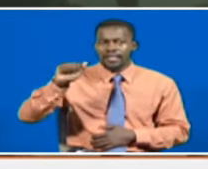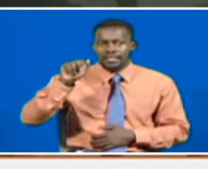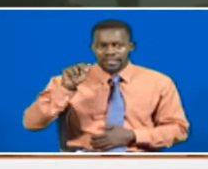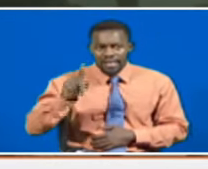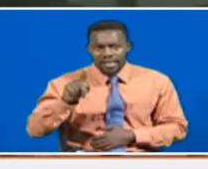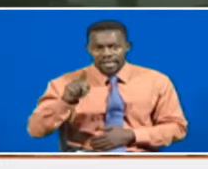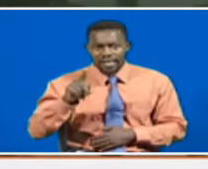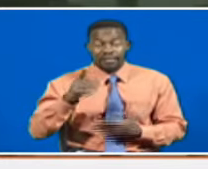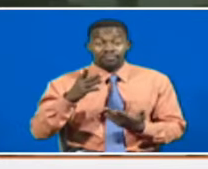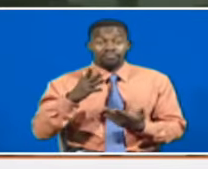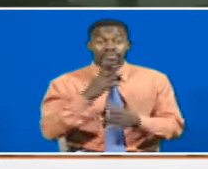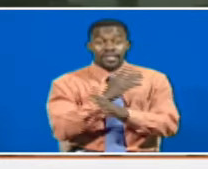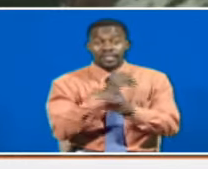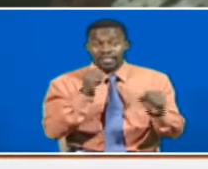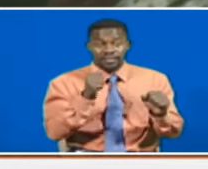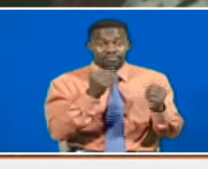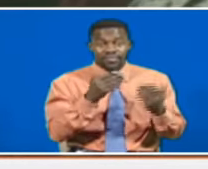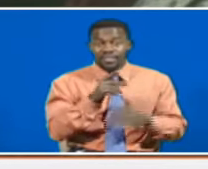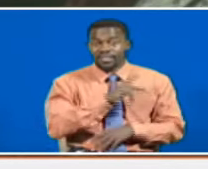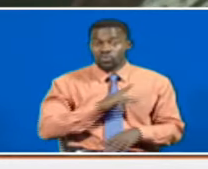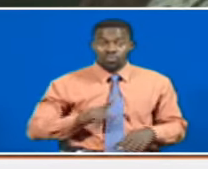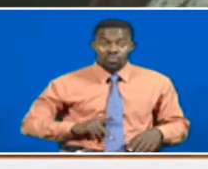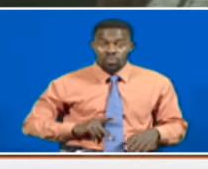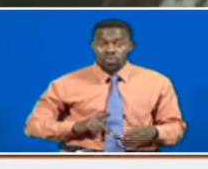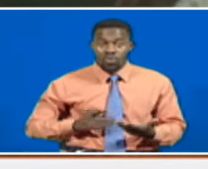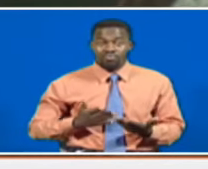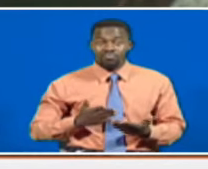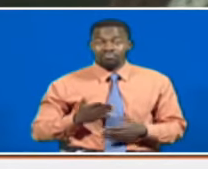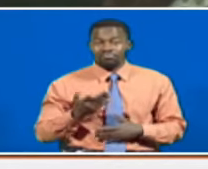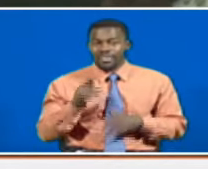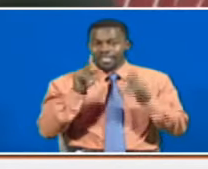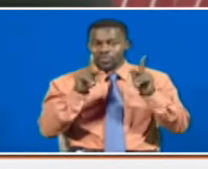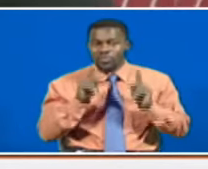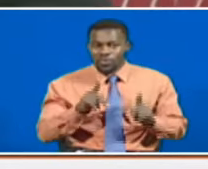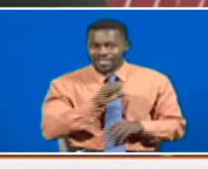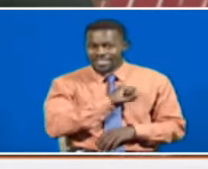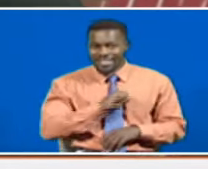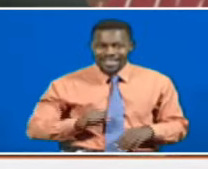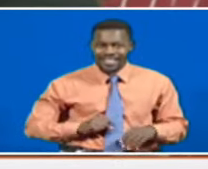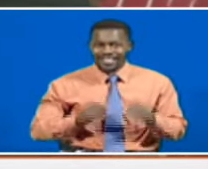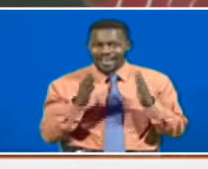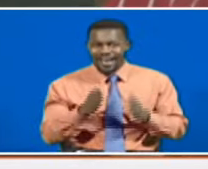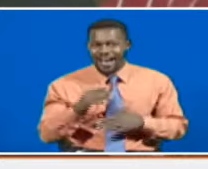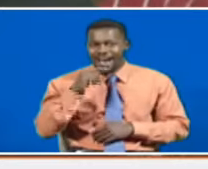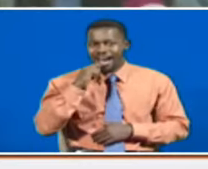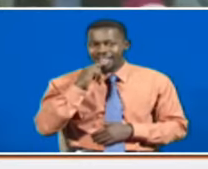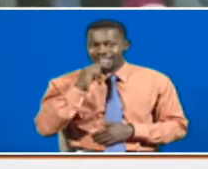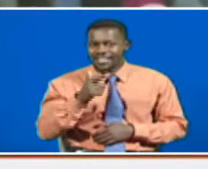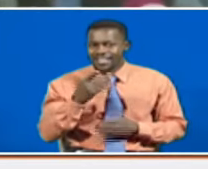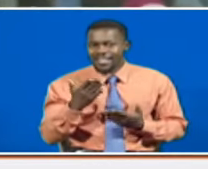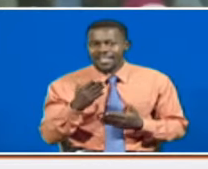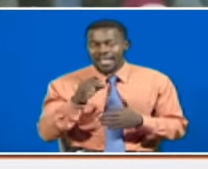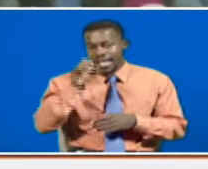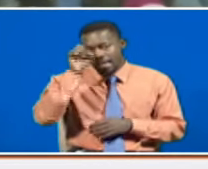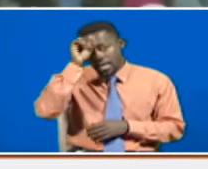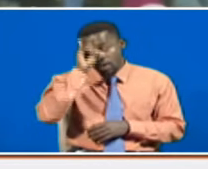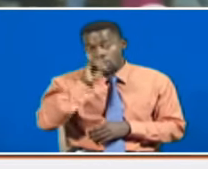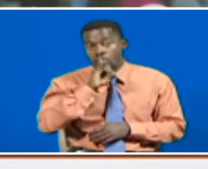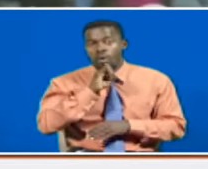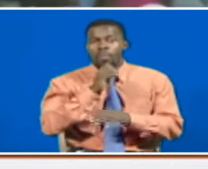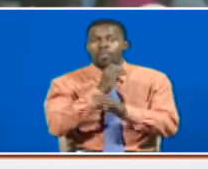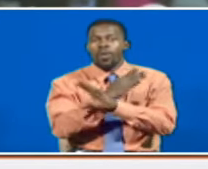Kisumu Senator Professor Tom Ojenda won the council against being sucked into various political alignments. If it is